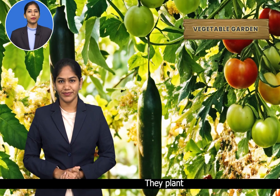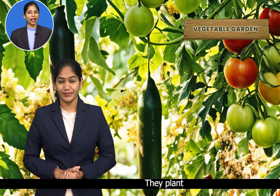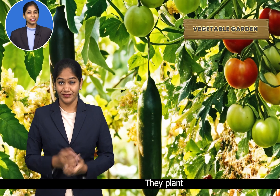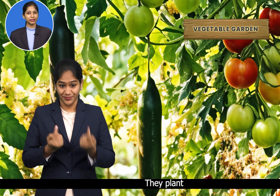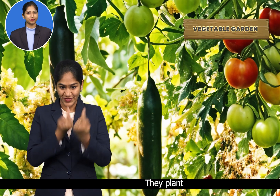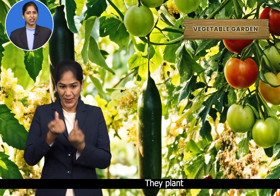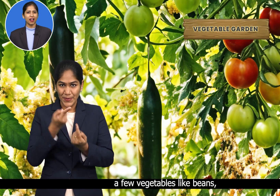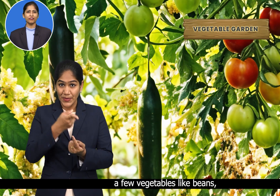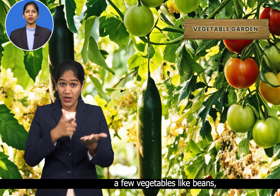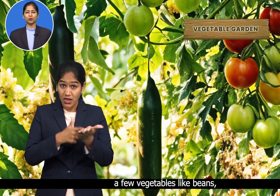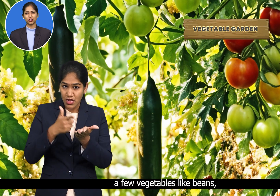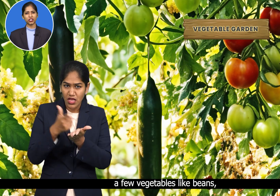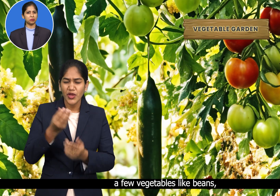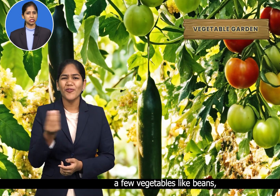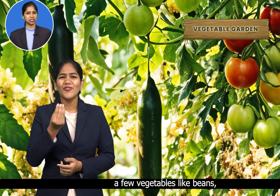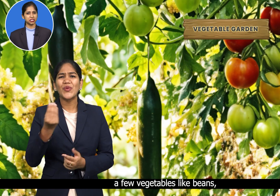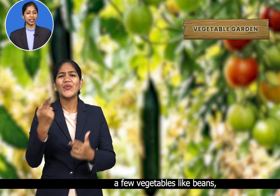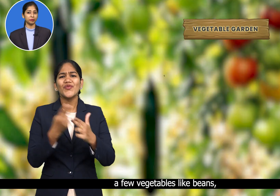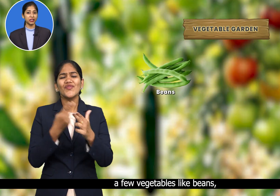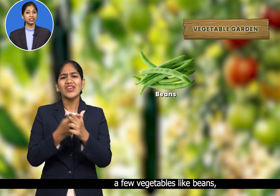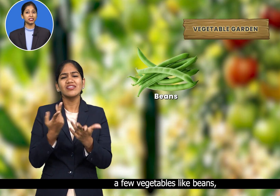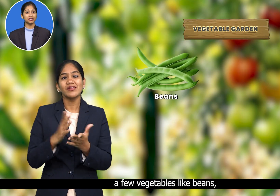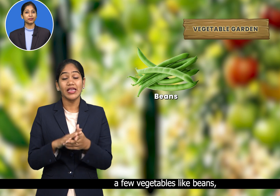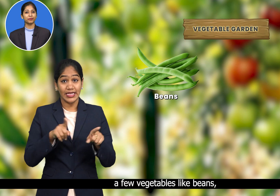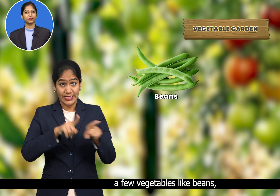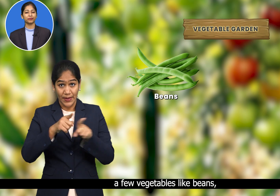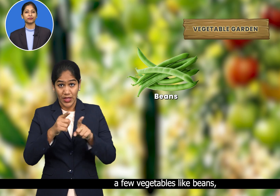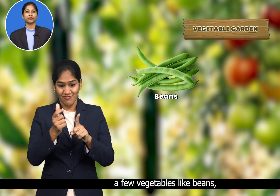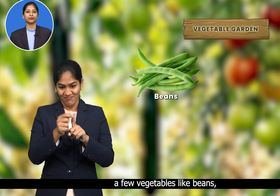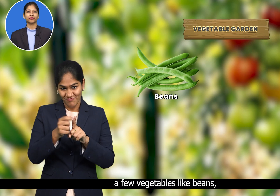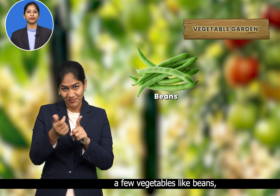They plant a few vegetables like beans,